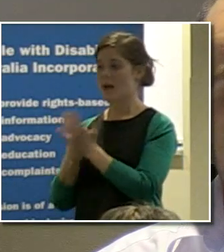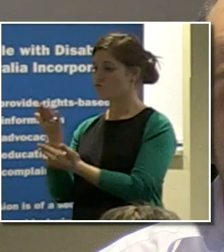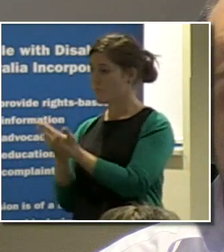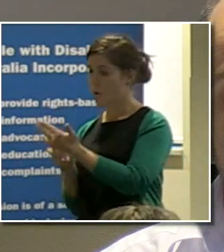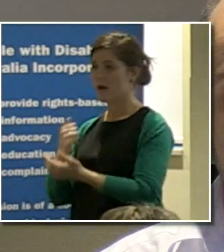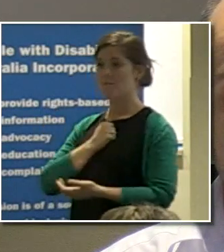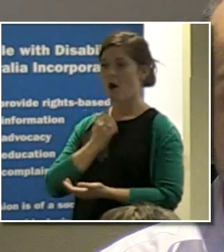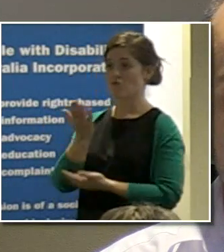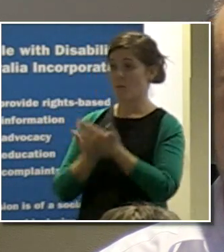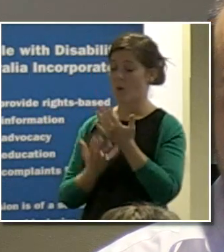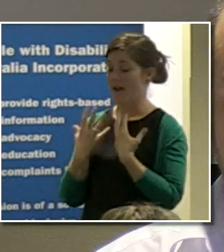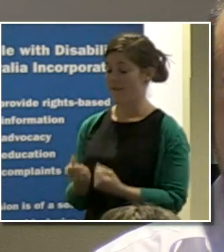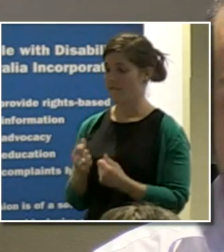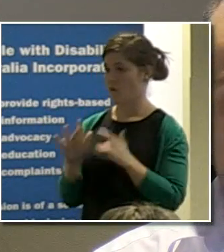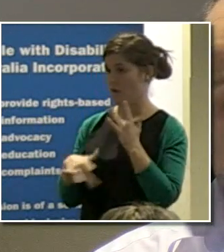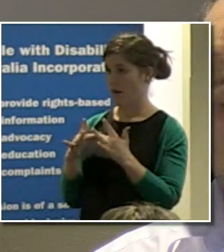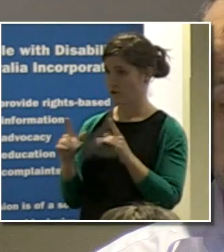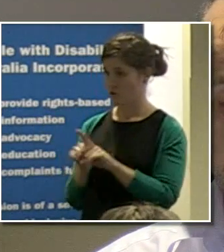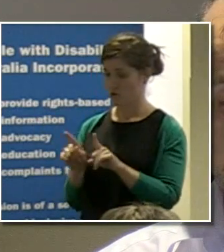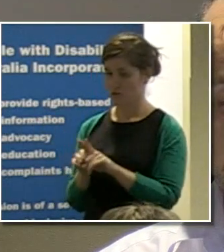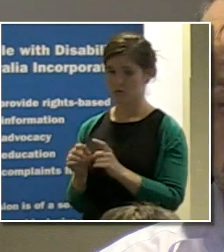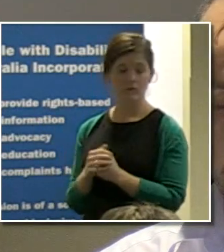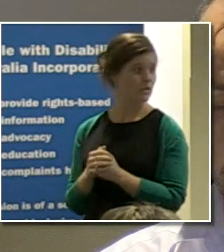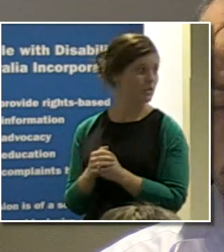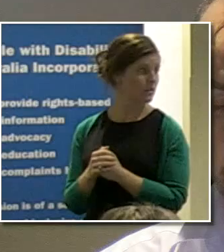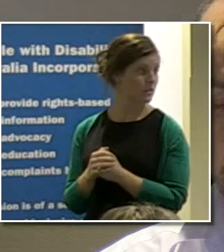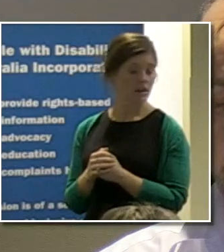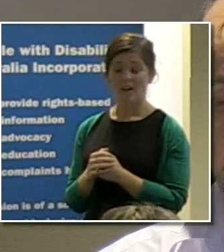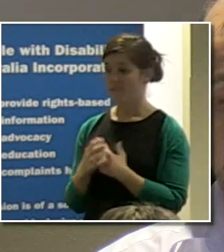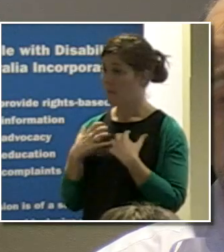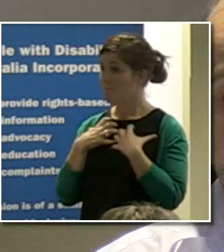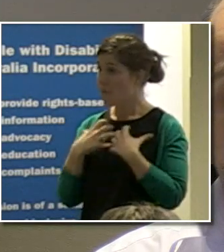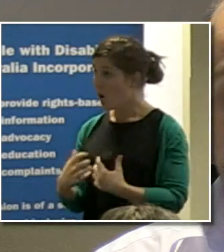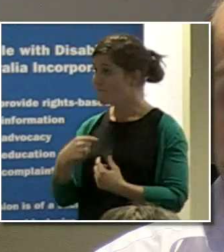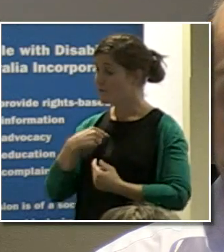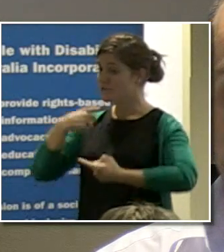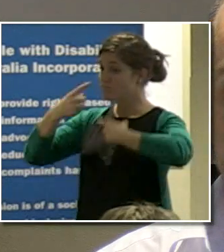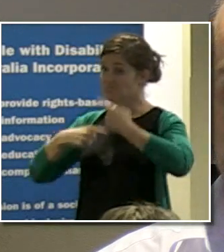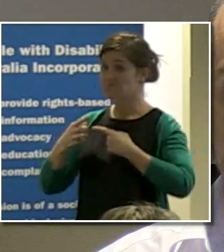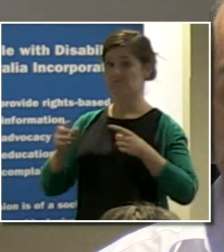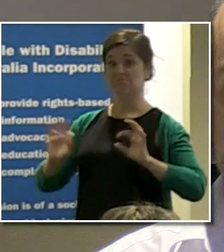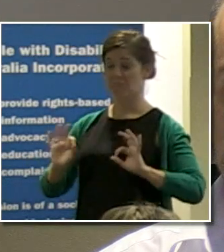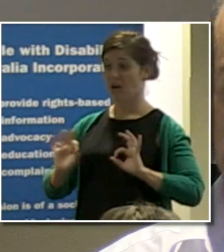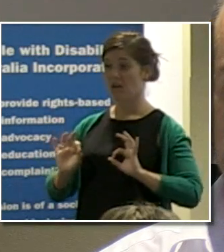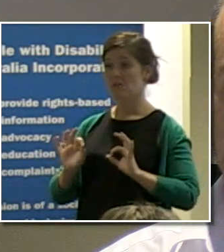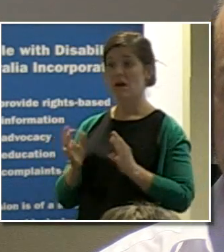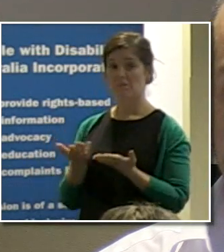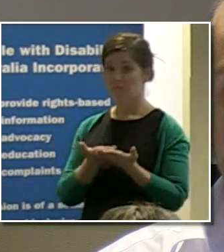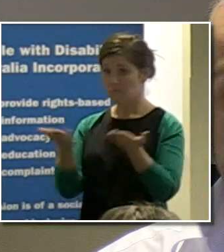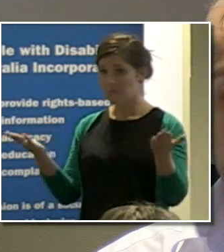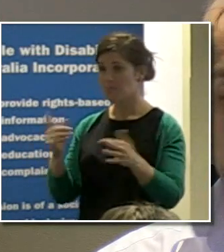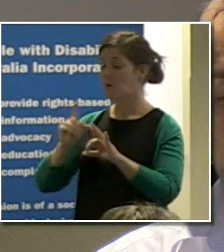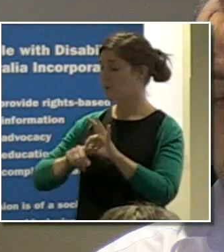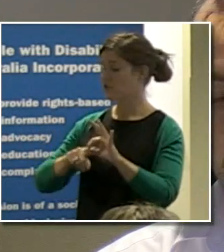report are also contained there. I don't know that there's much else there that I'd want to address, but if you